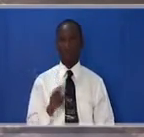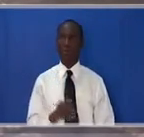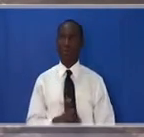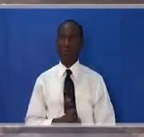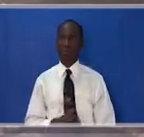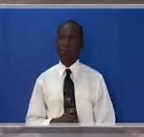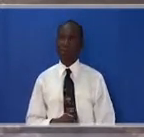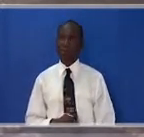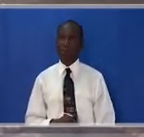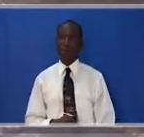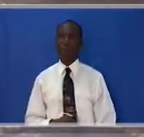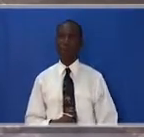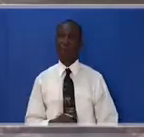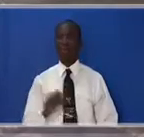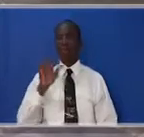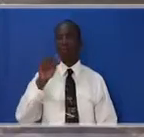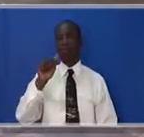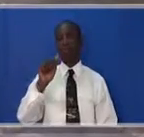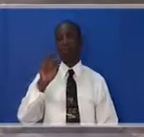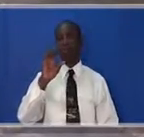what the text says.